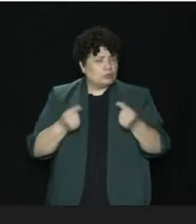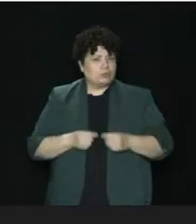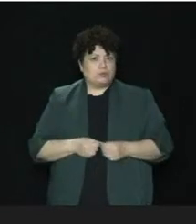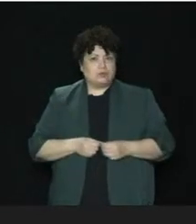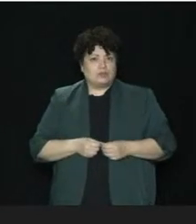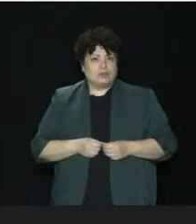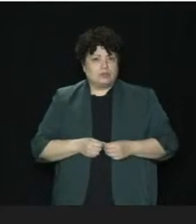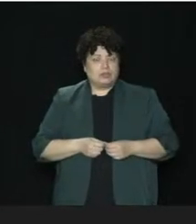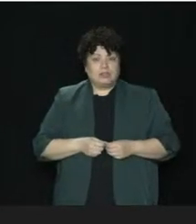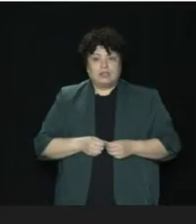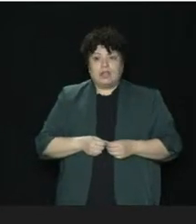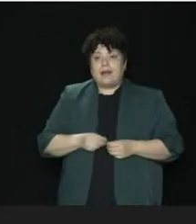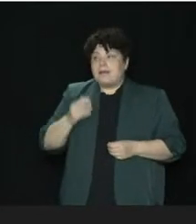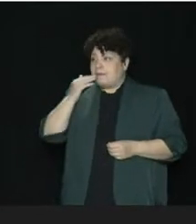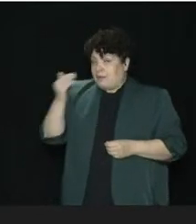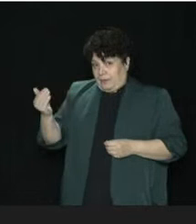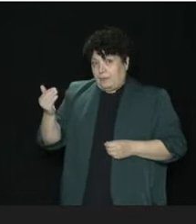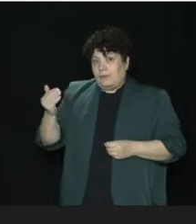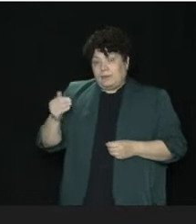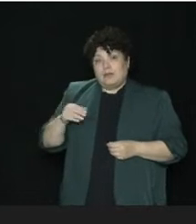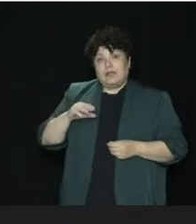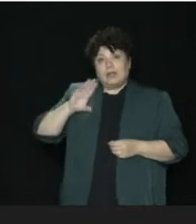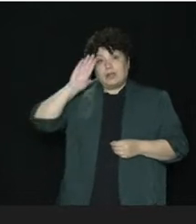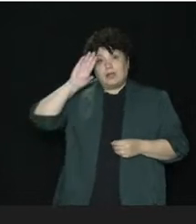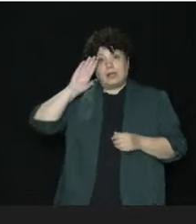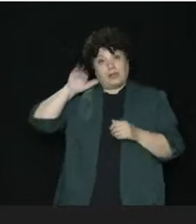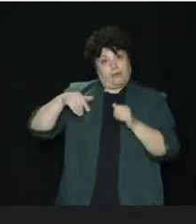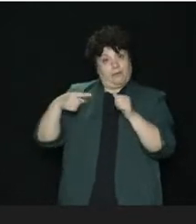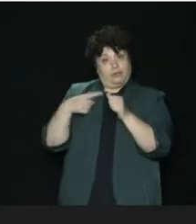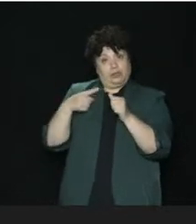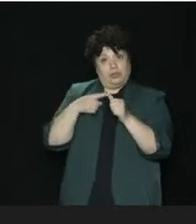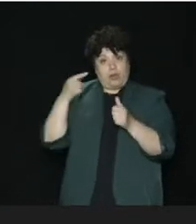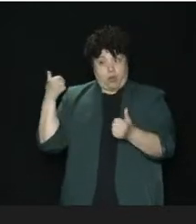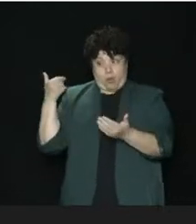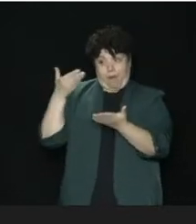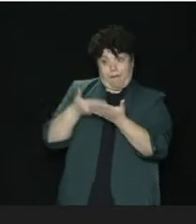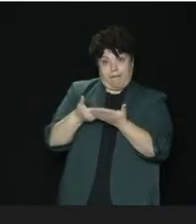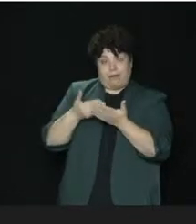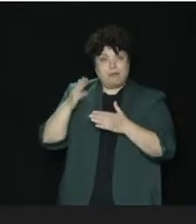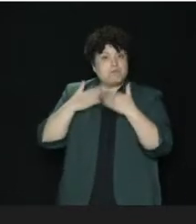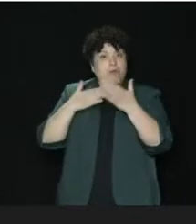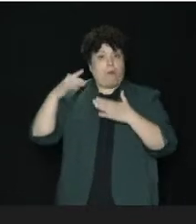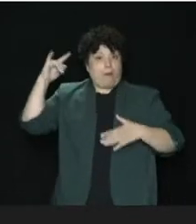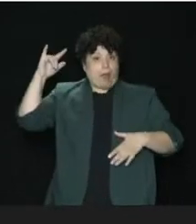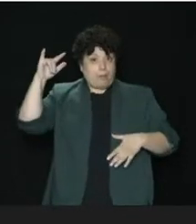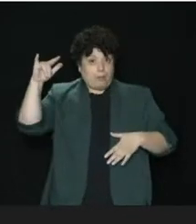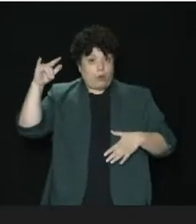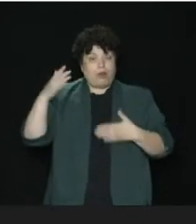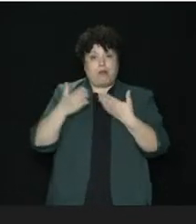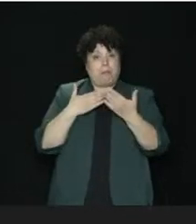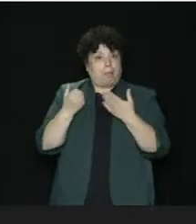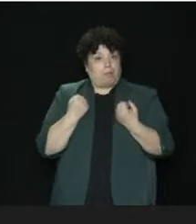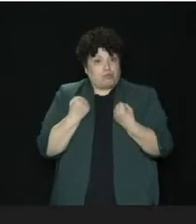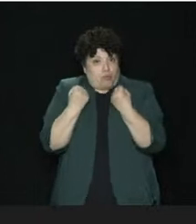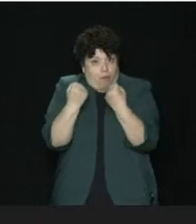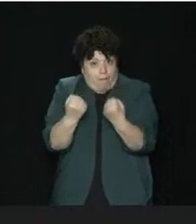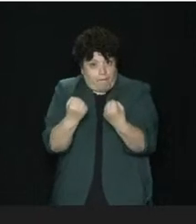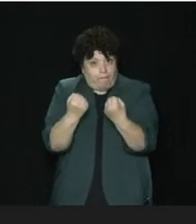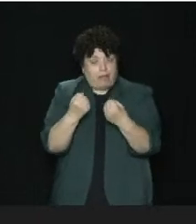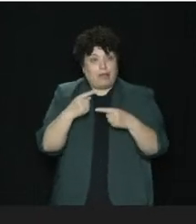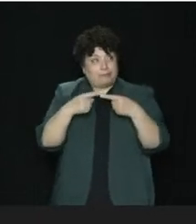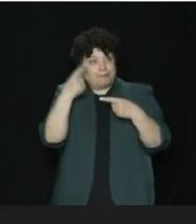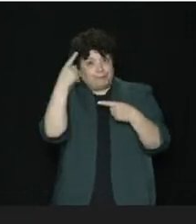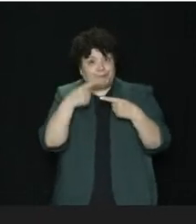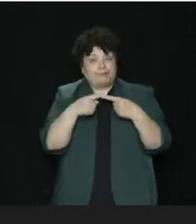let me remind people that when someone arrives in Canada, whether it's through an airport or through a land border, they have to show